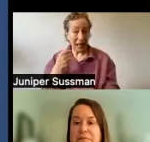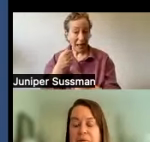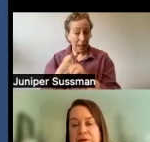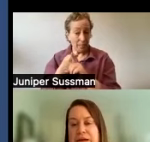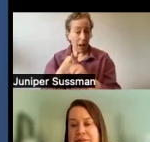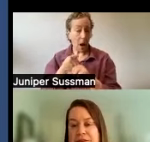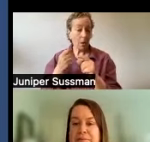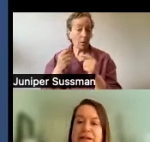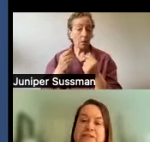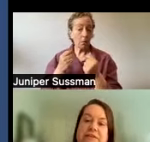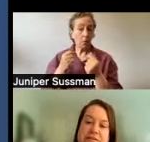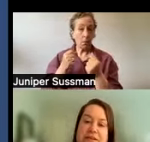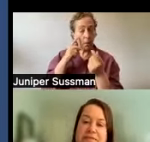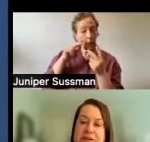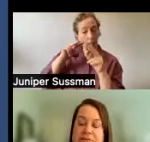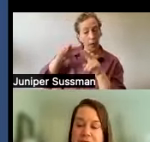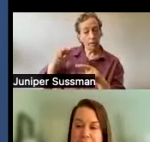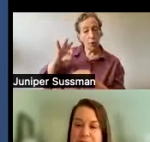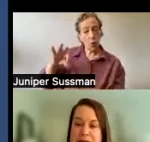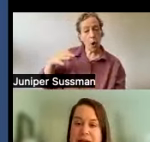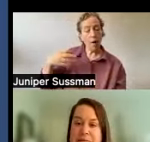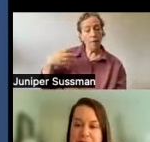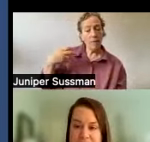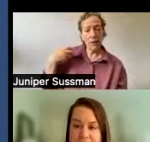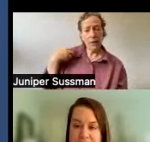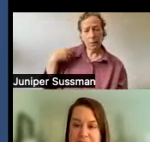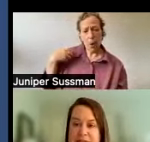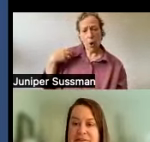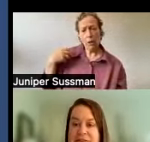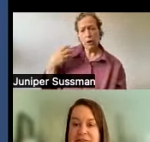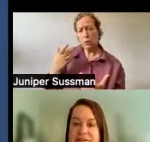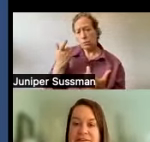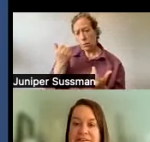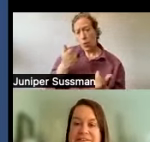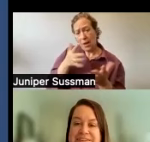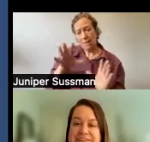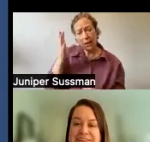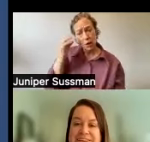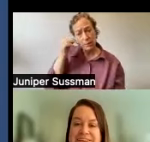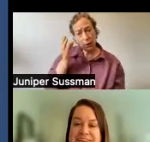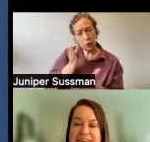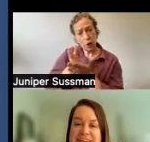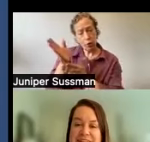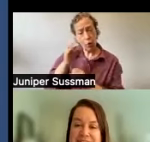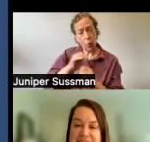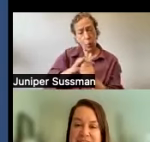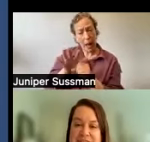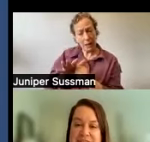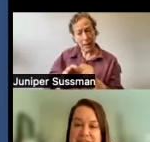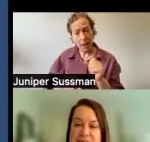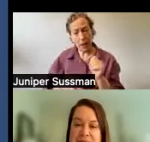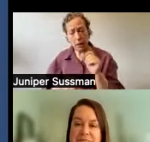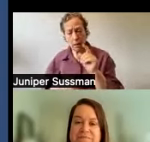of remote work as an accommodation given its role during the pandemic. Yeah, again, I kind